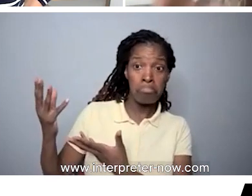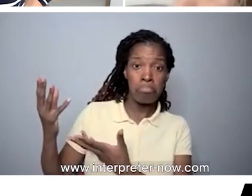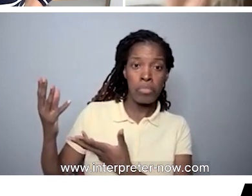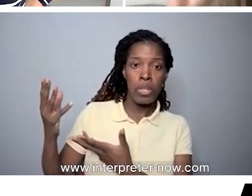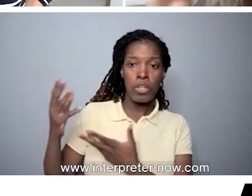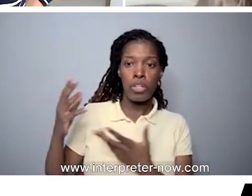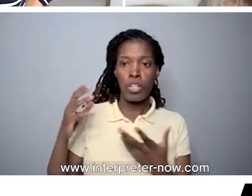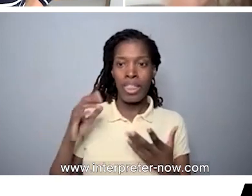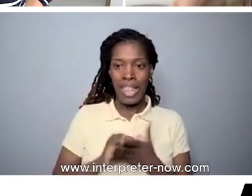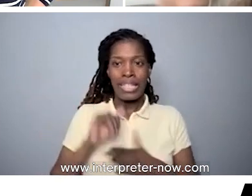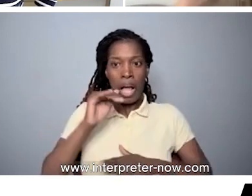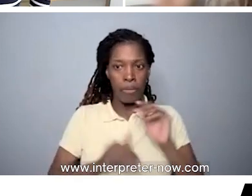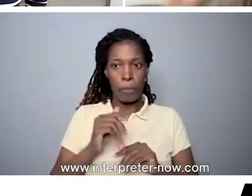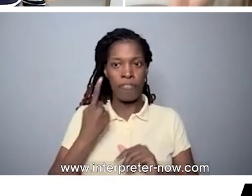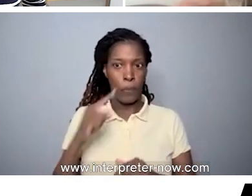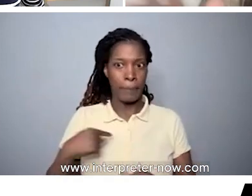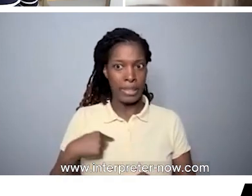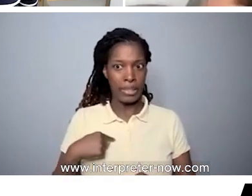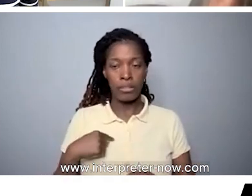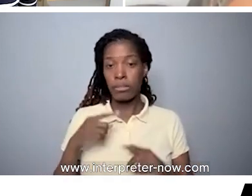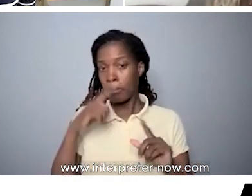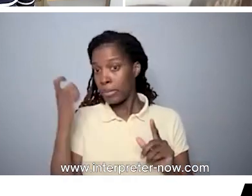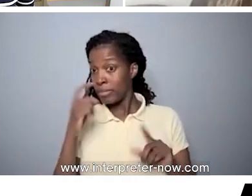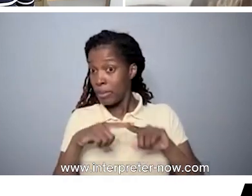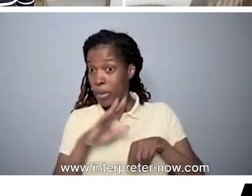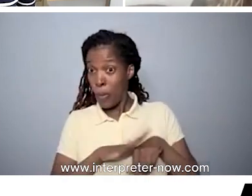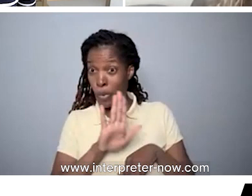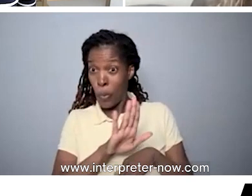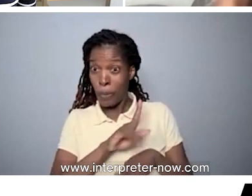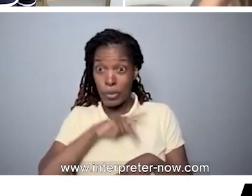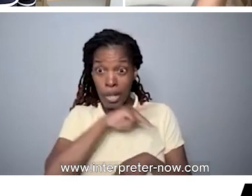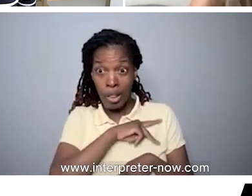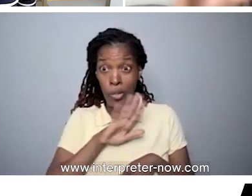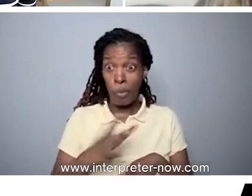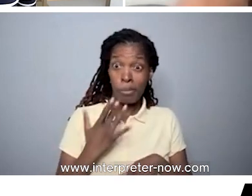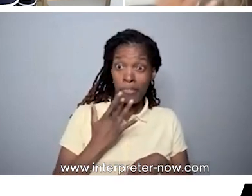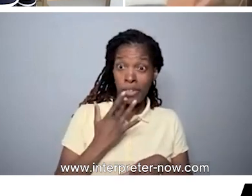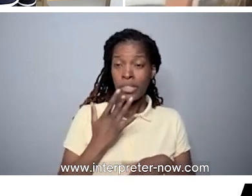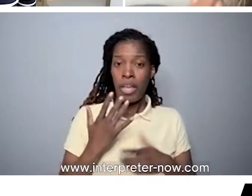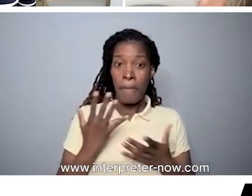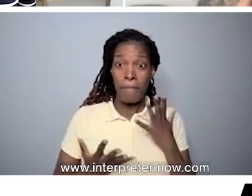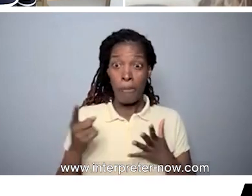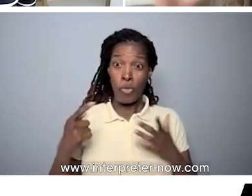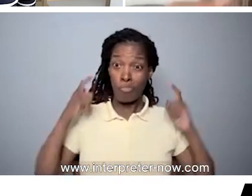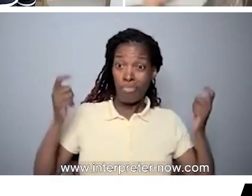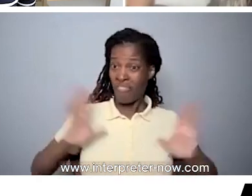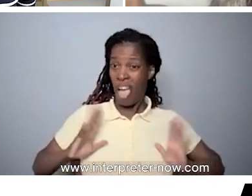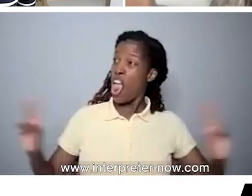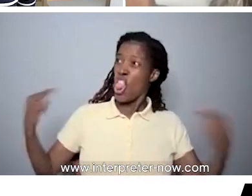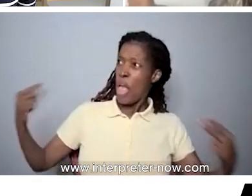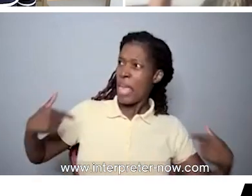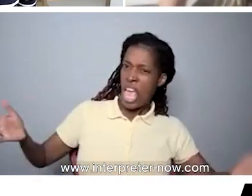you're all about being like, look what I did, look what I did. But if that's not your personality, you might have to couch it in